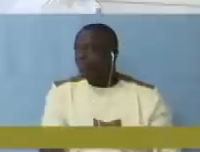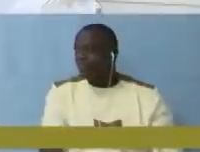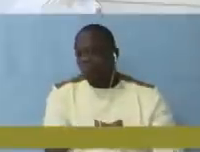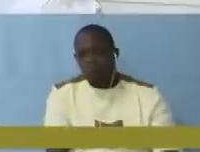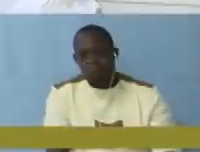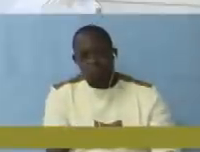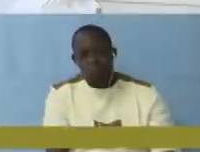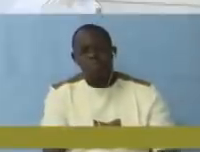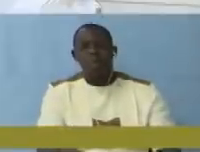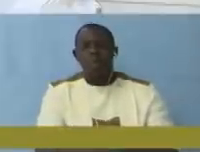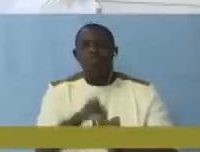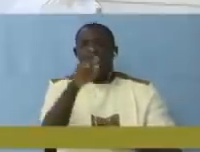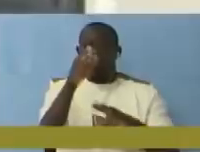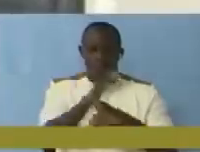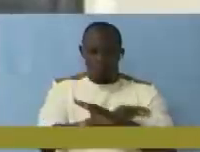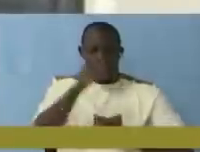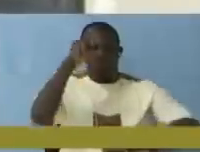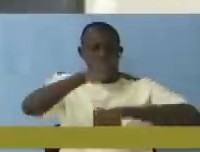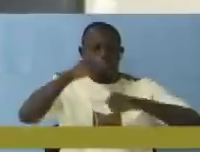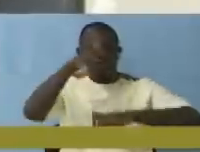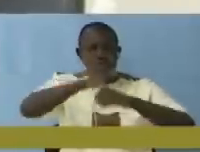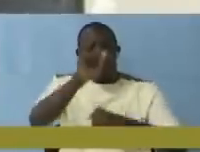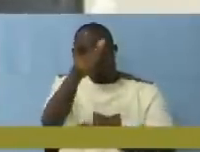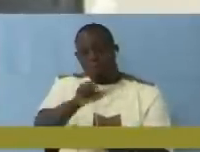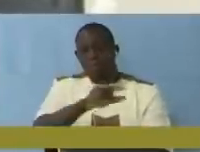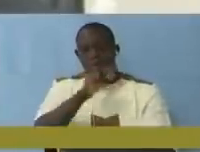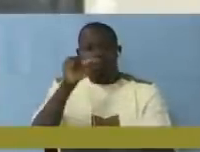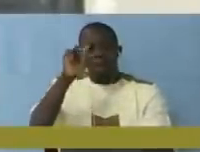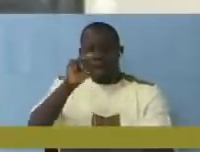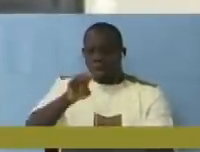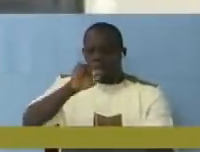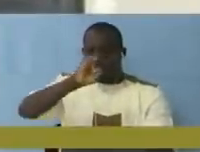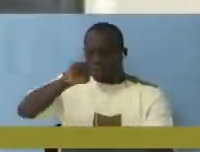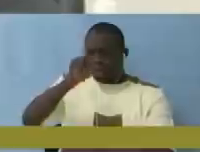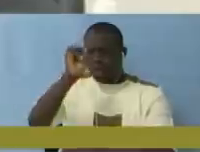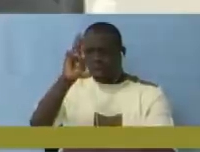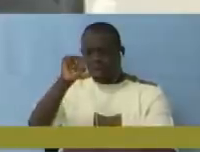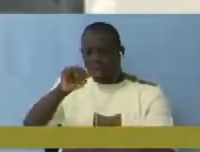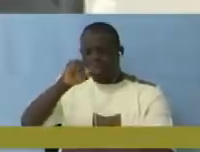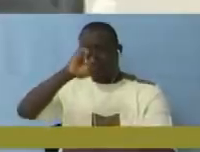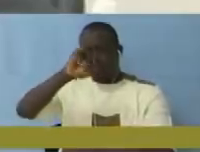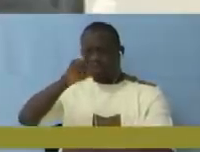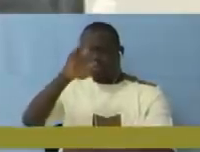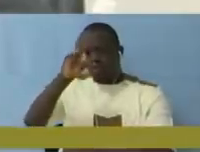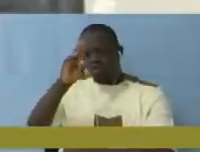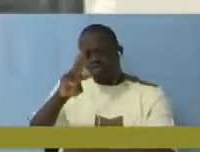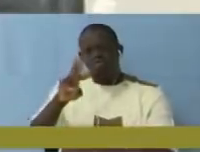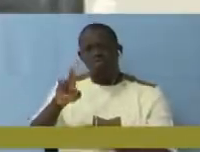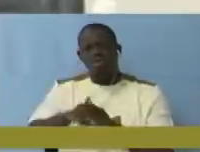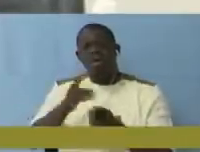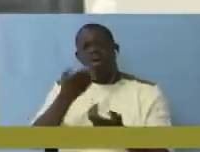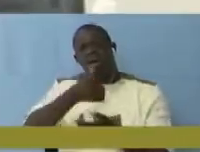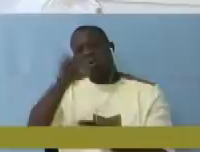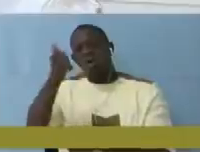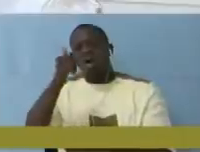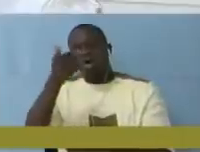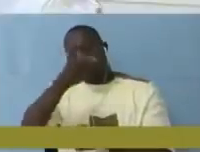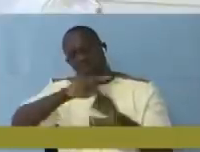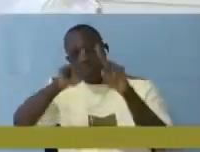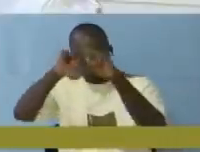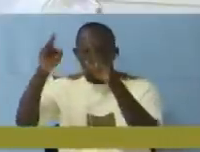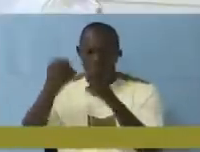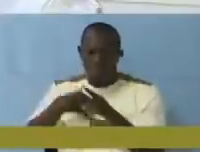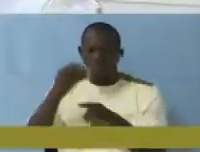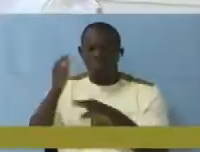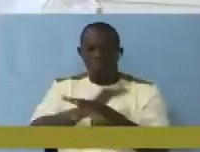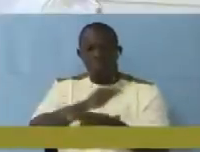You tortured Njindu Jawara, ñun jawara yow tajire ya Lamin Kanaji, lamin kanaji Alaji Moru Keba Sedi Kan, aji mor ke ba seydi